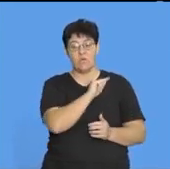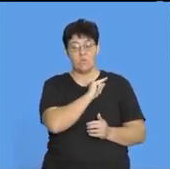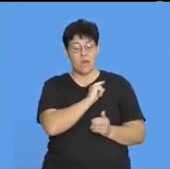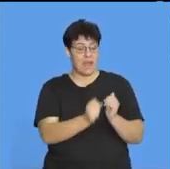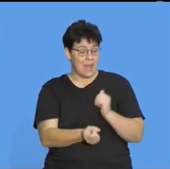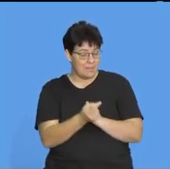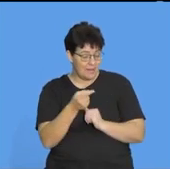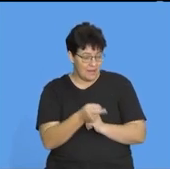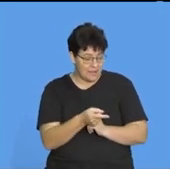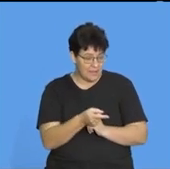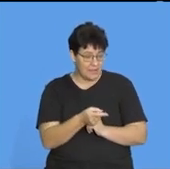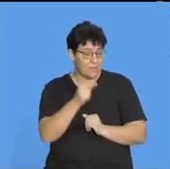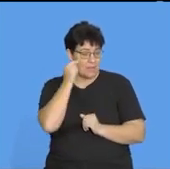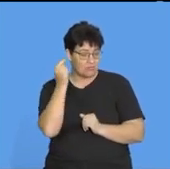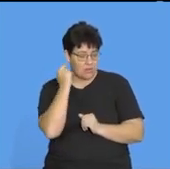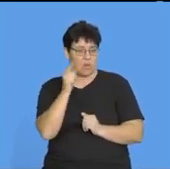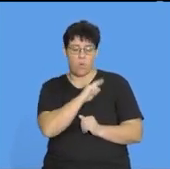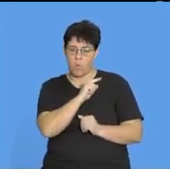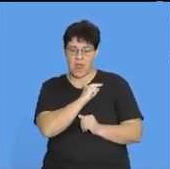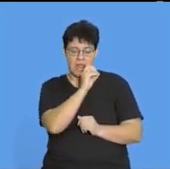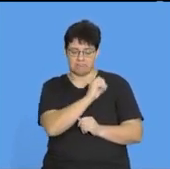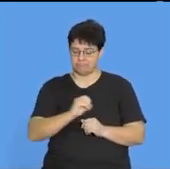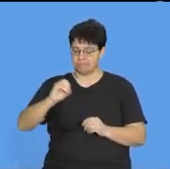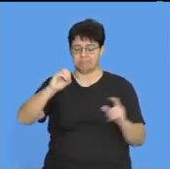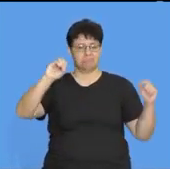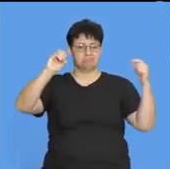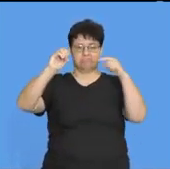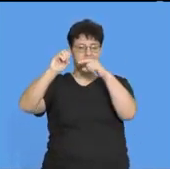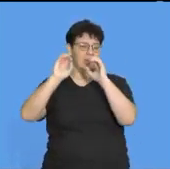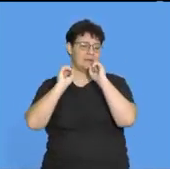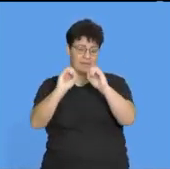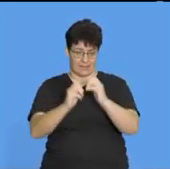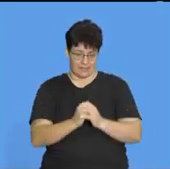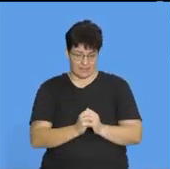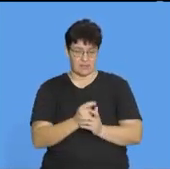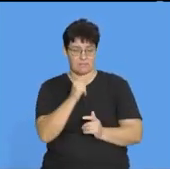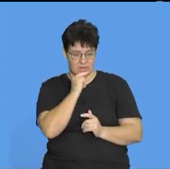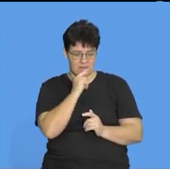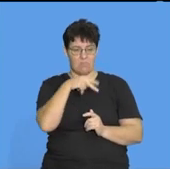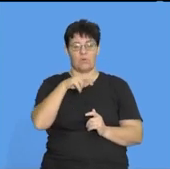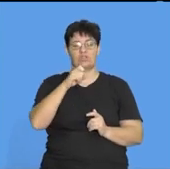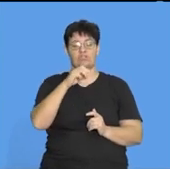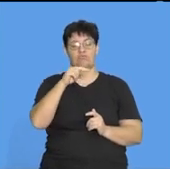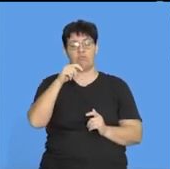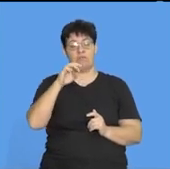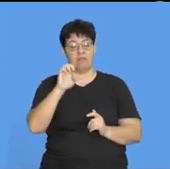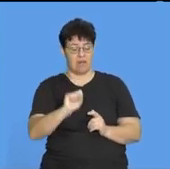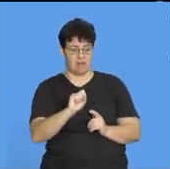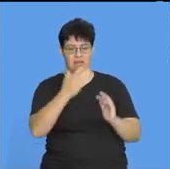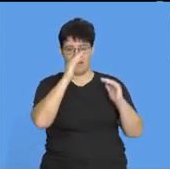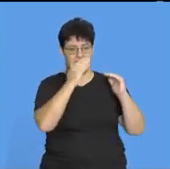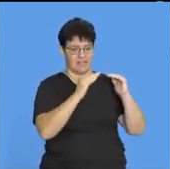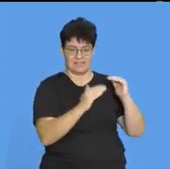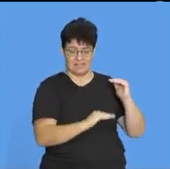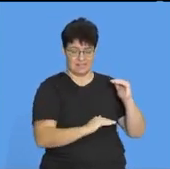because fertilization has not occurred, and that means that the level of progesterone decreases. When that level of progesterone